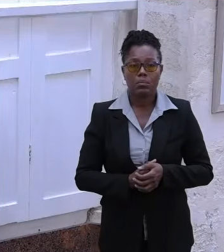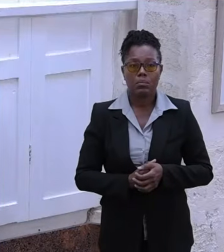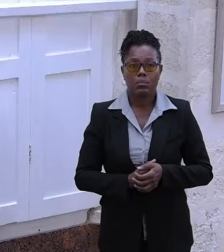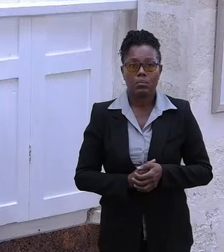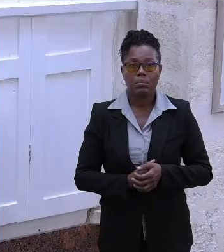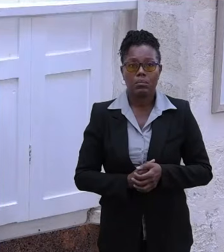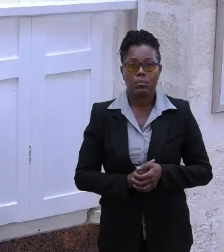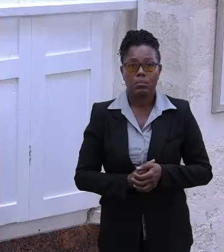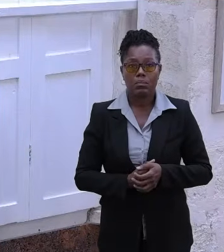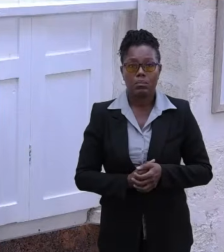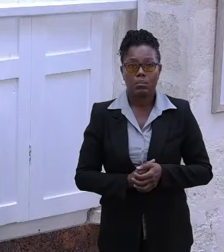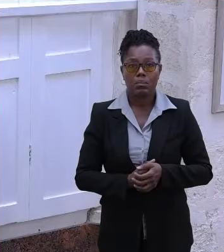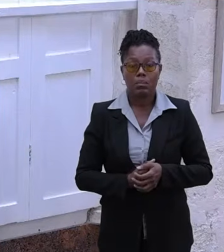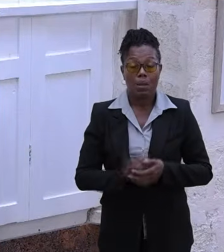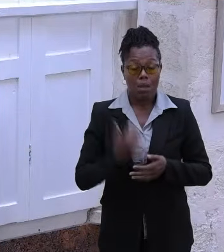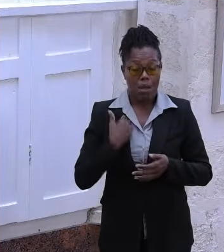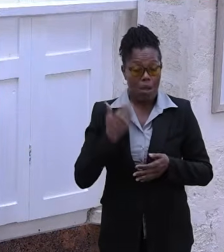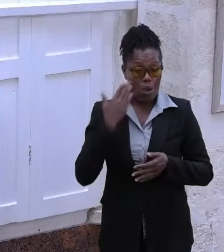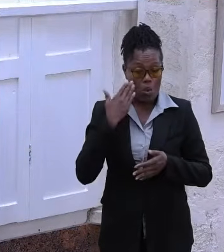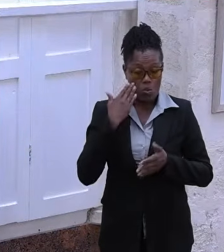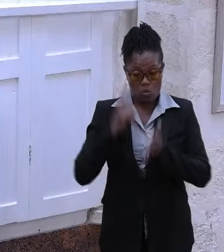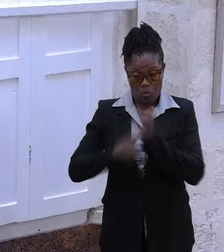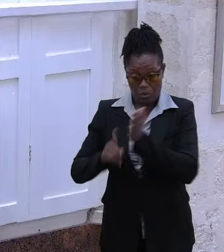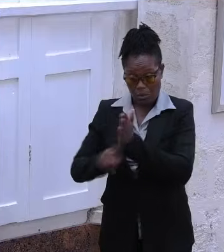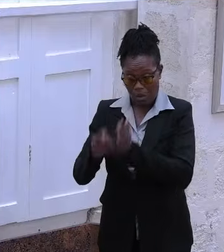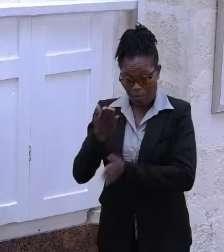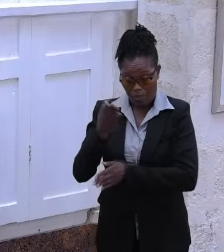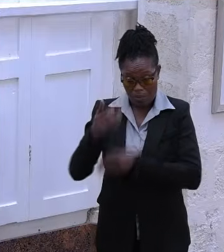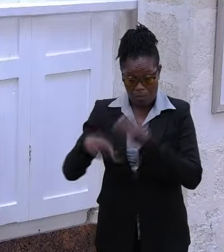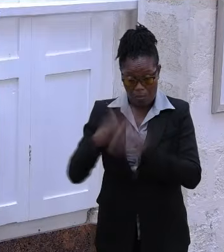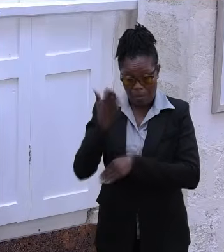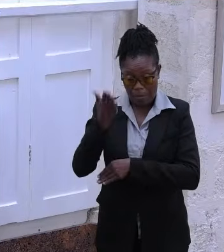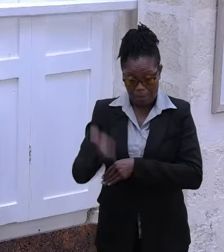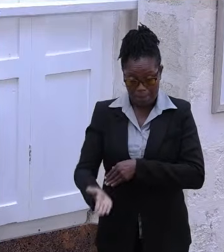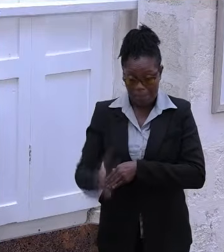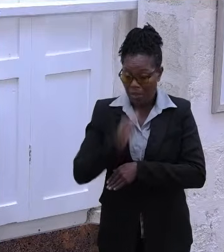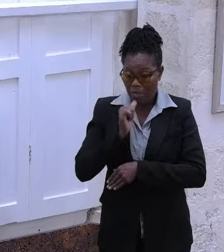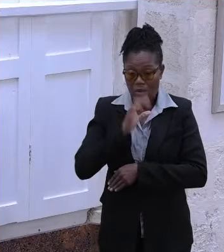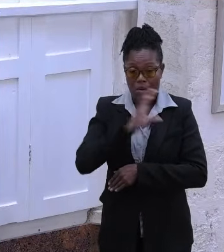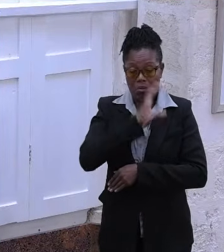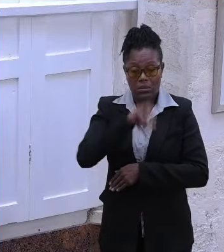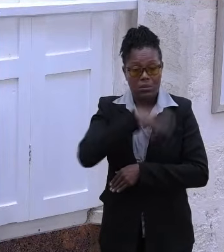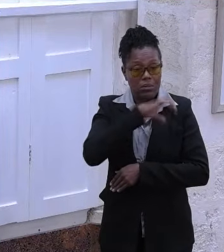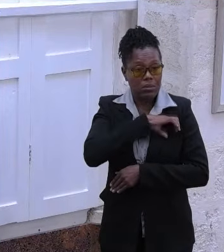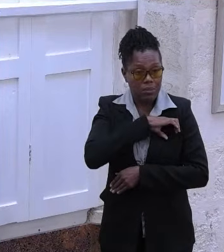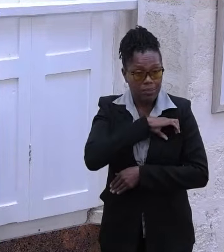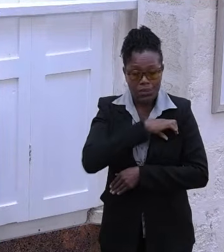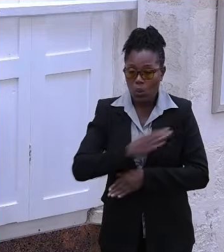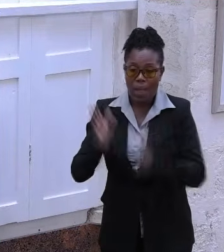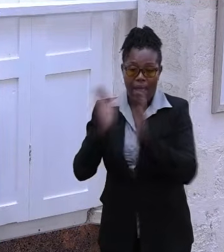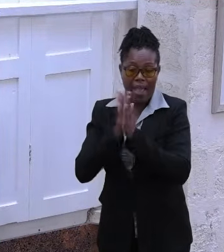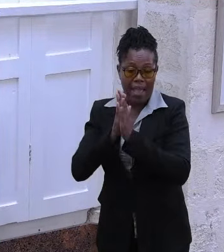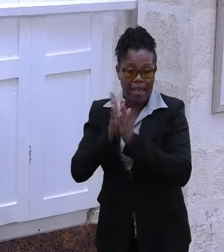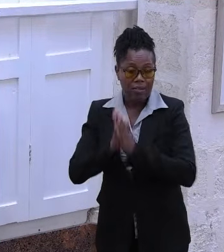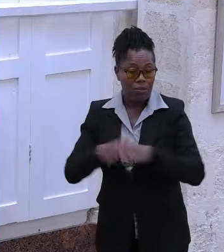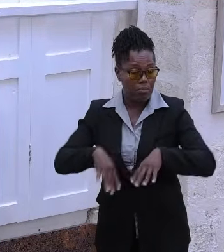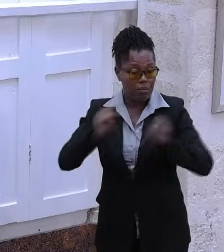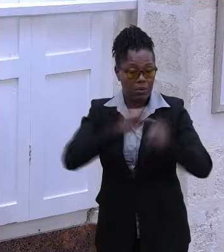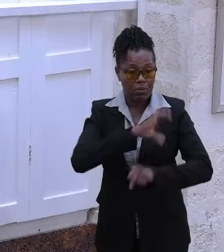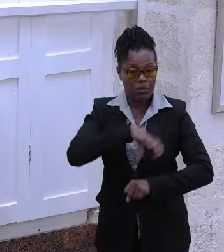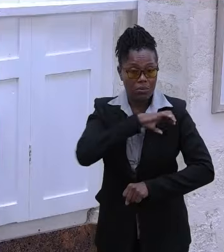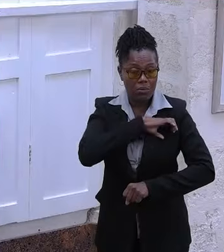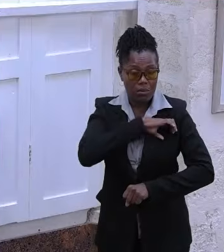I am sure due diligence is done on those persons. They're not citizens, they don't ask for citizenship, but they buy